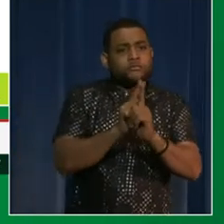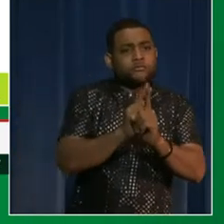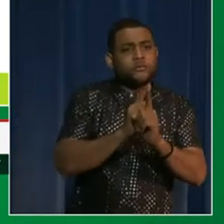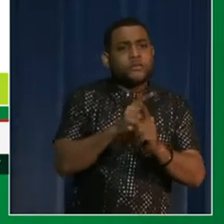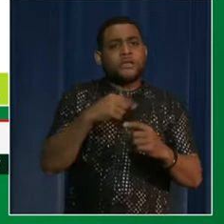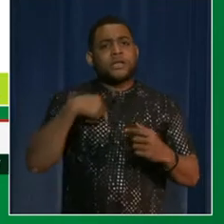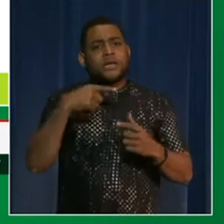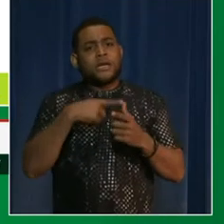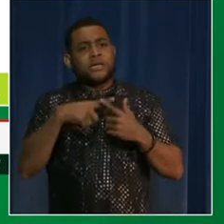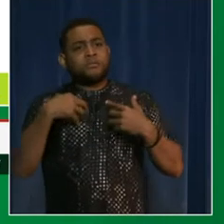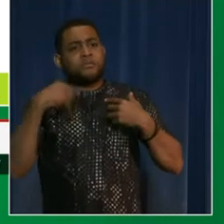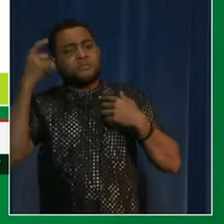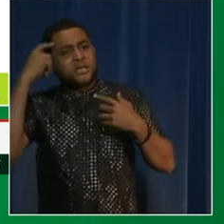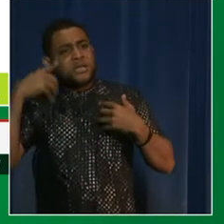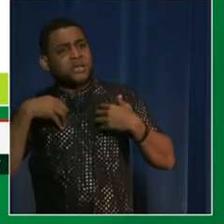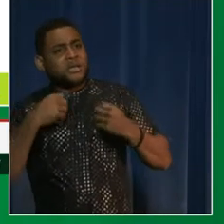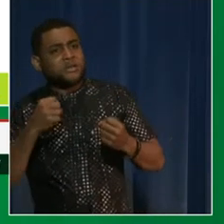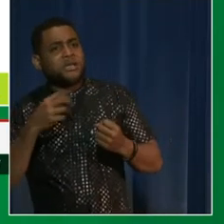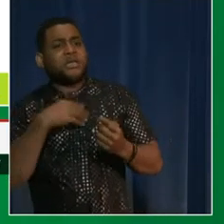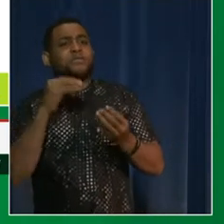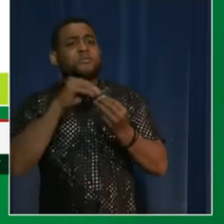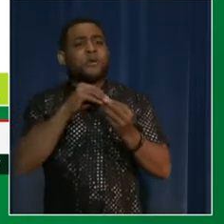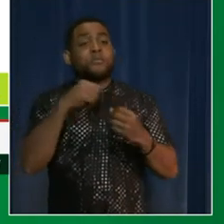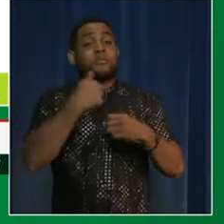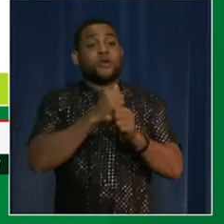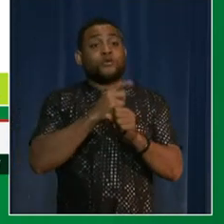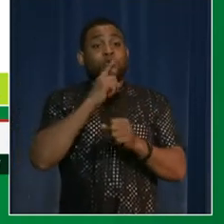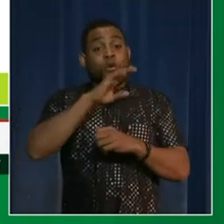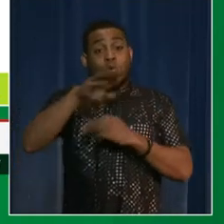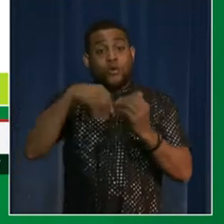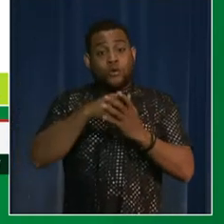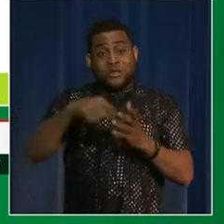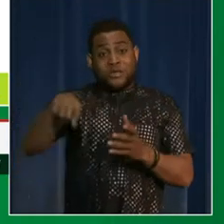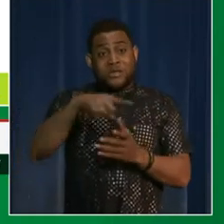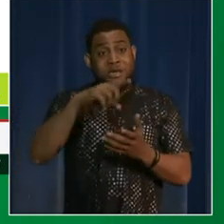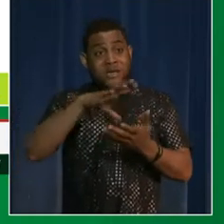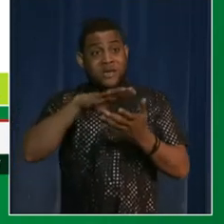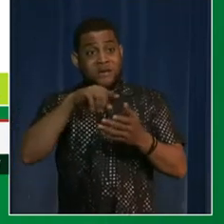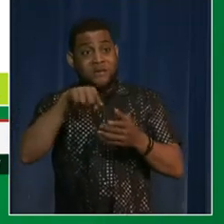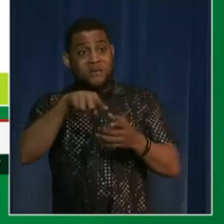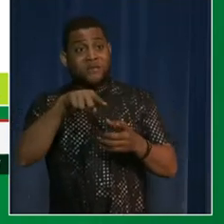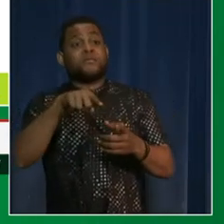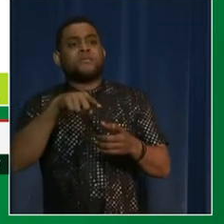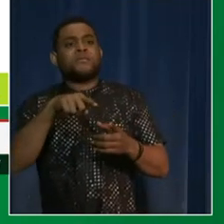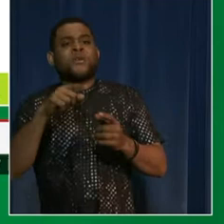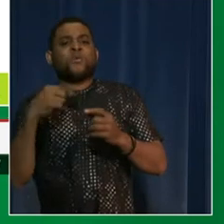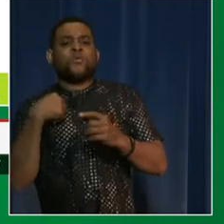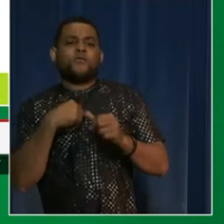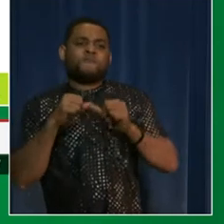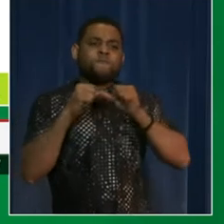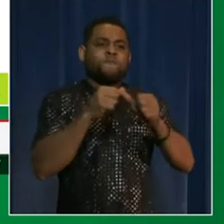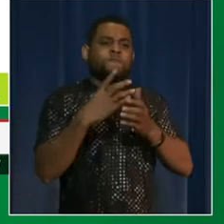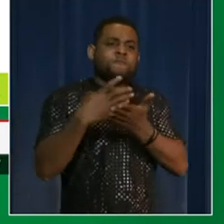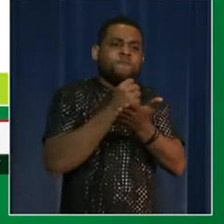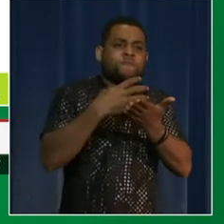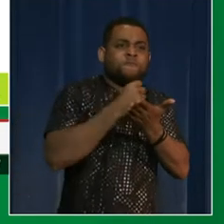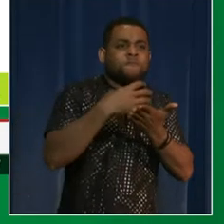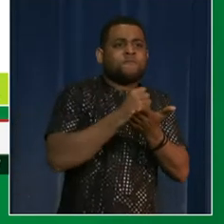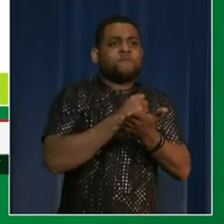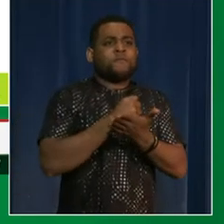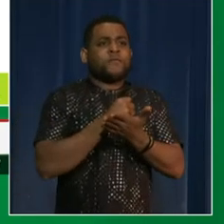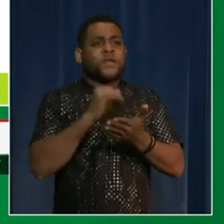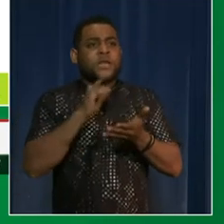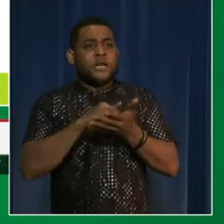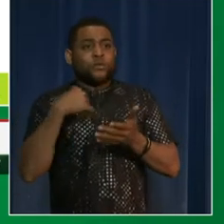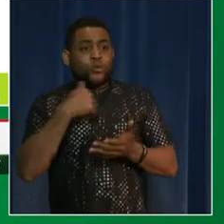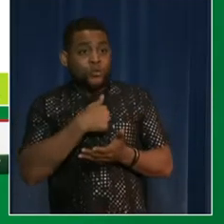place all these learners in fast-growing jobs with family-sustaining wages. These certificates equip people with in-demand job skills